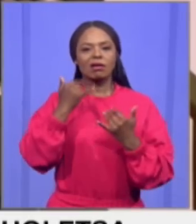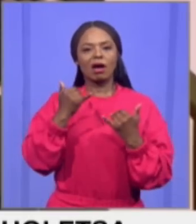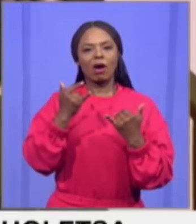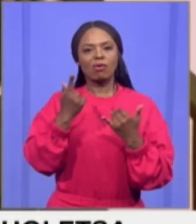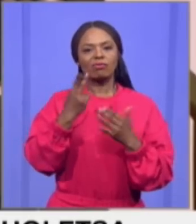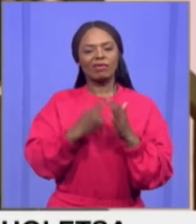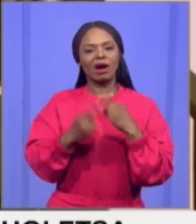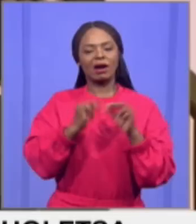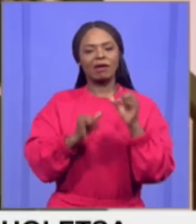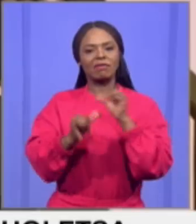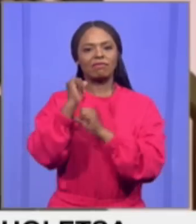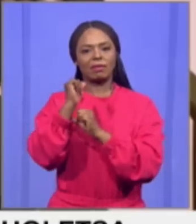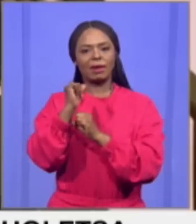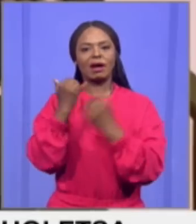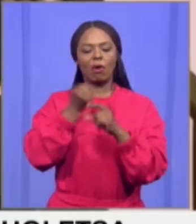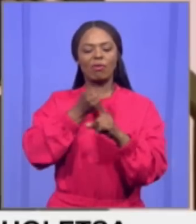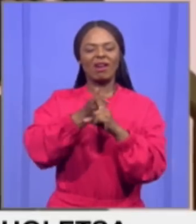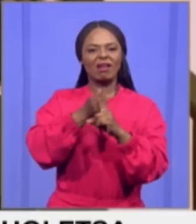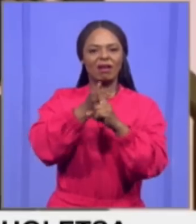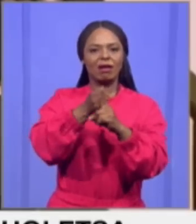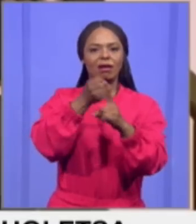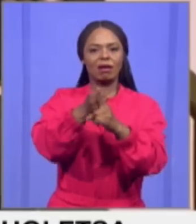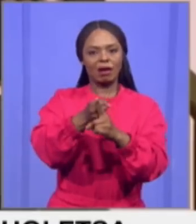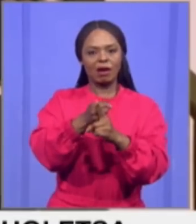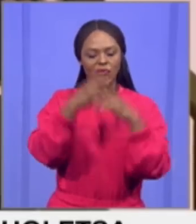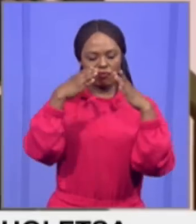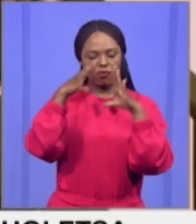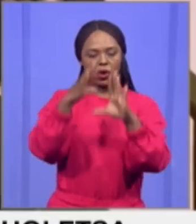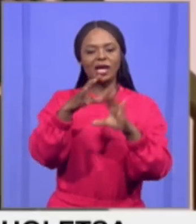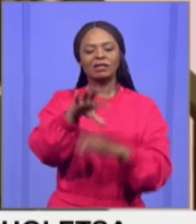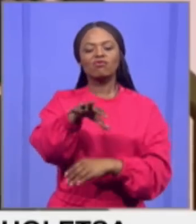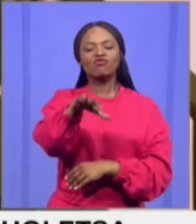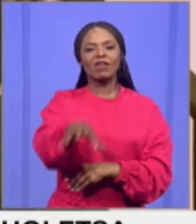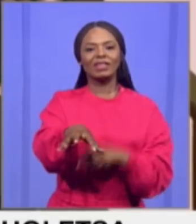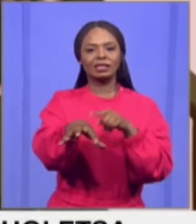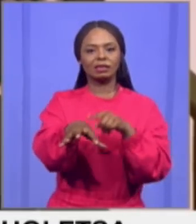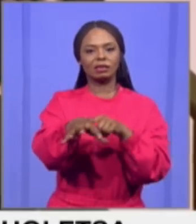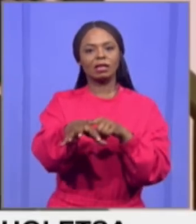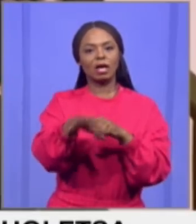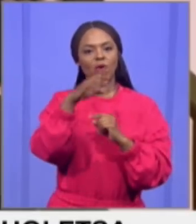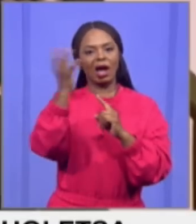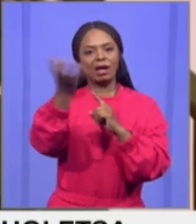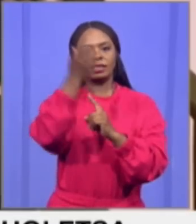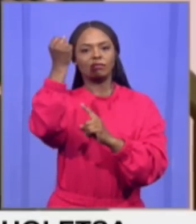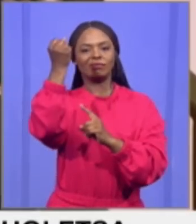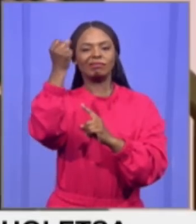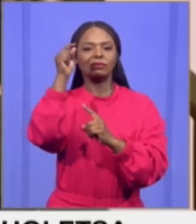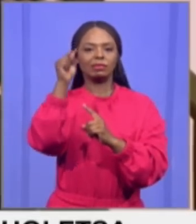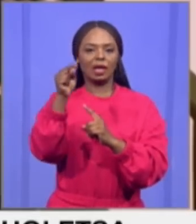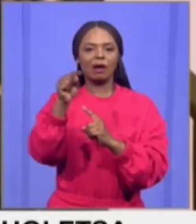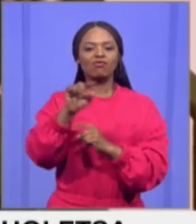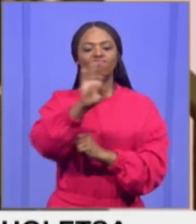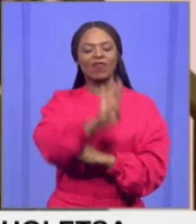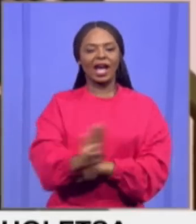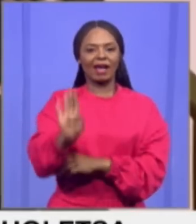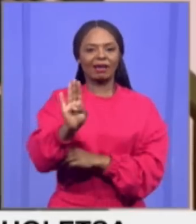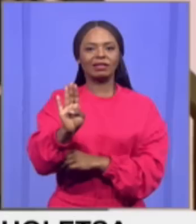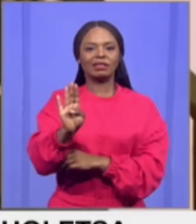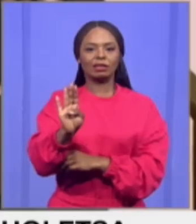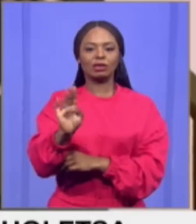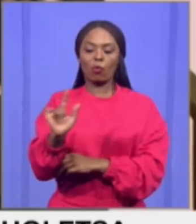the activist base in the province, to champion, to get our branches